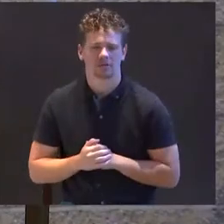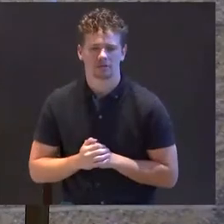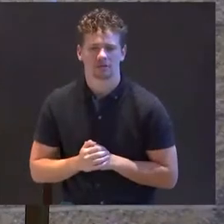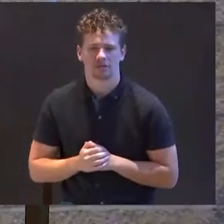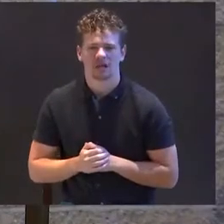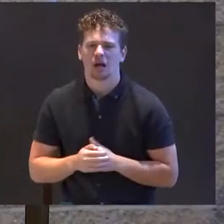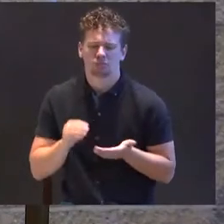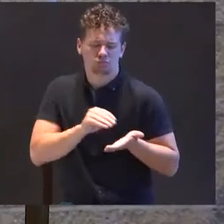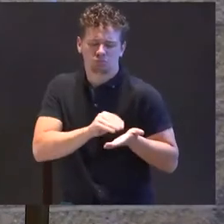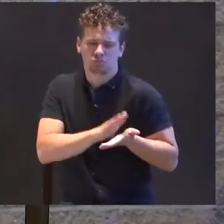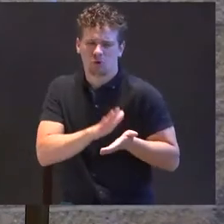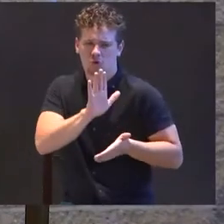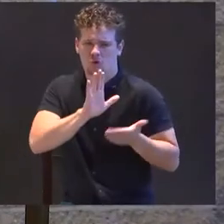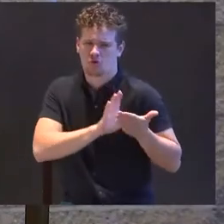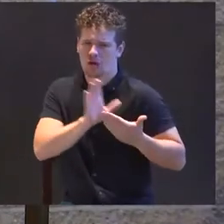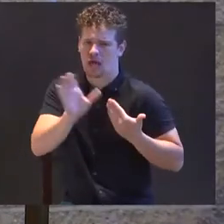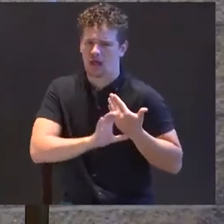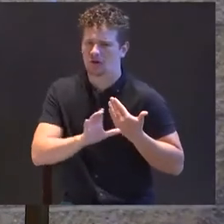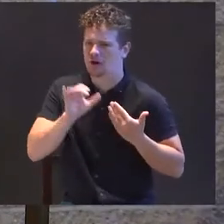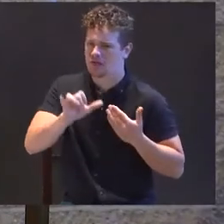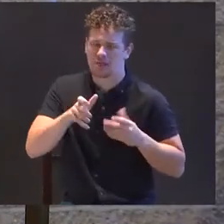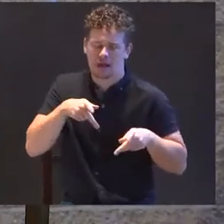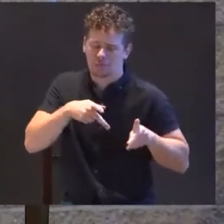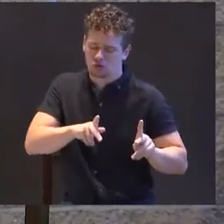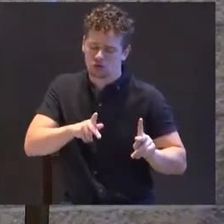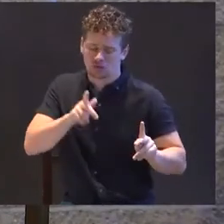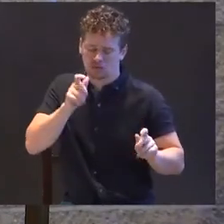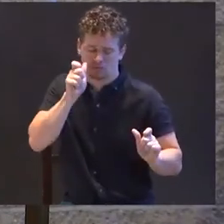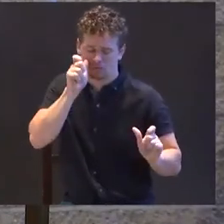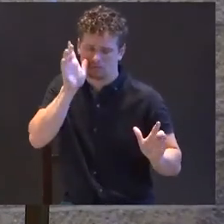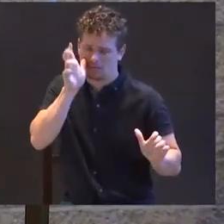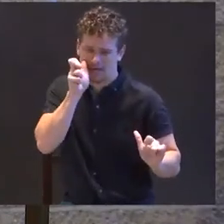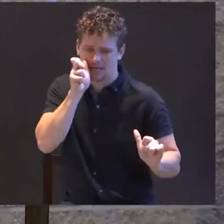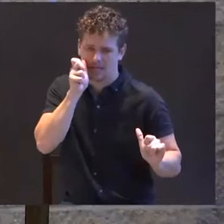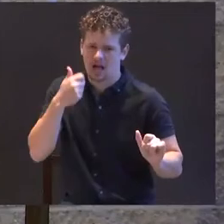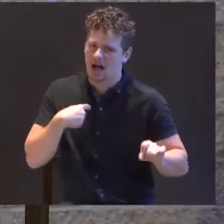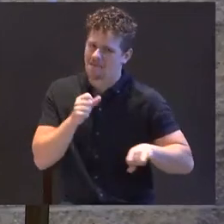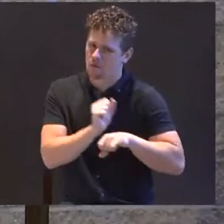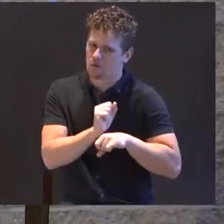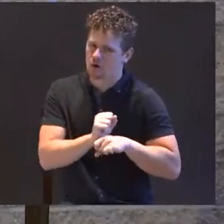a wonderful opportunity. I've worked with her twice in the past. I can